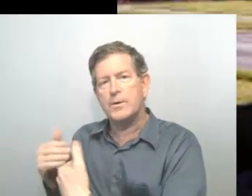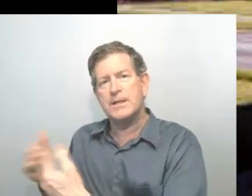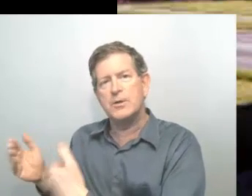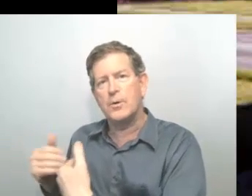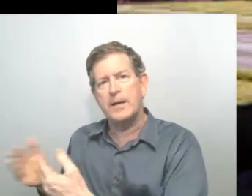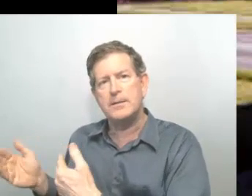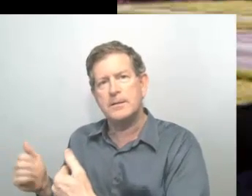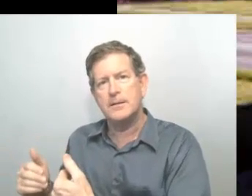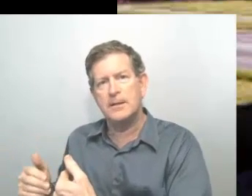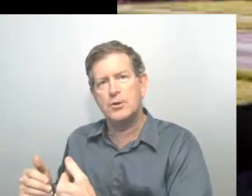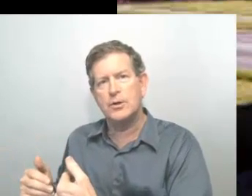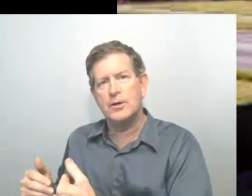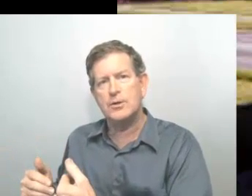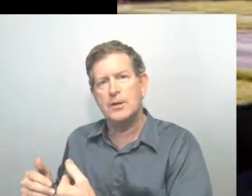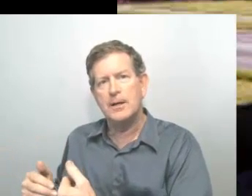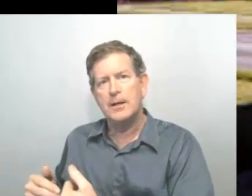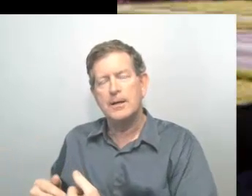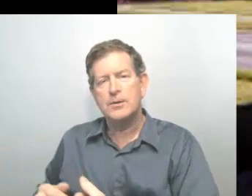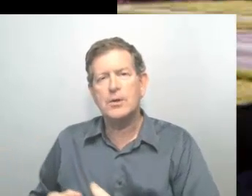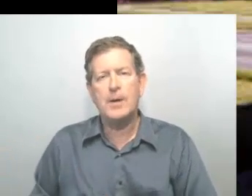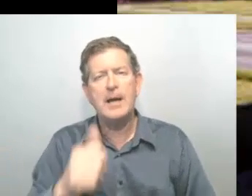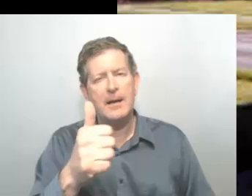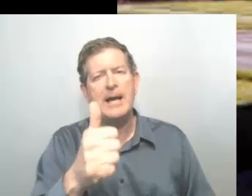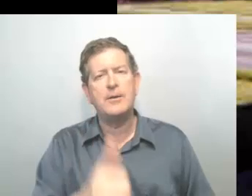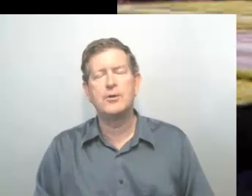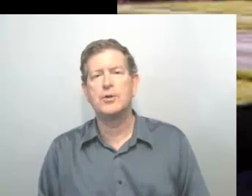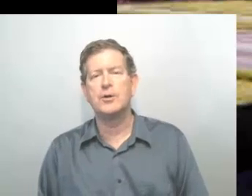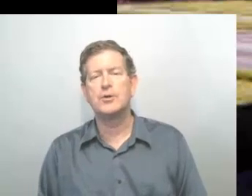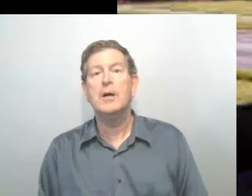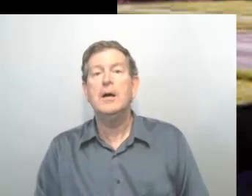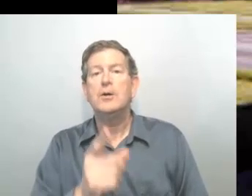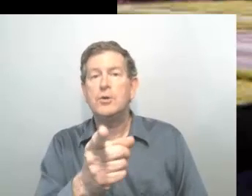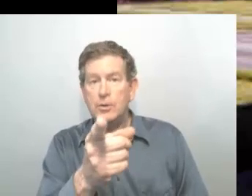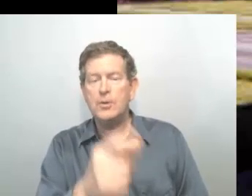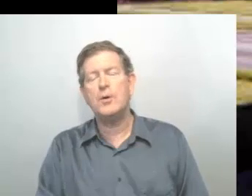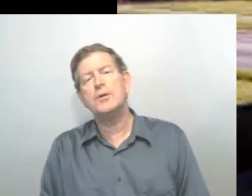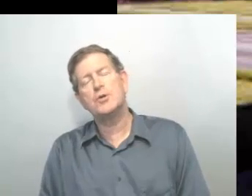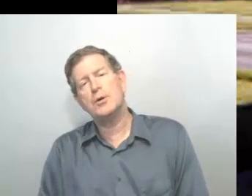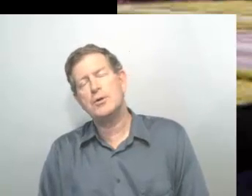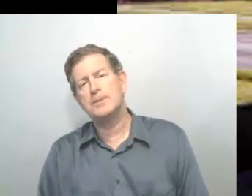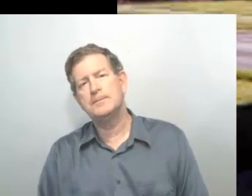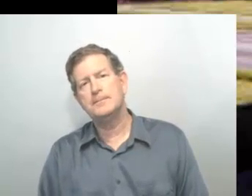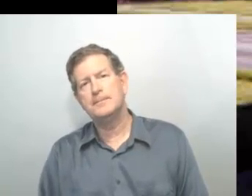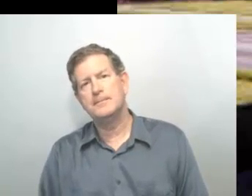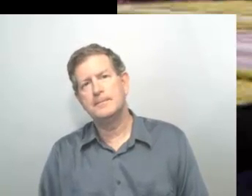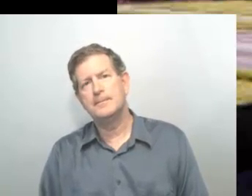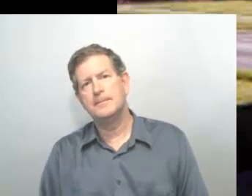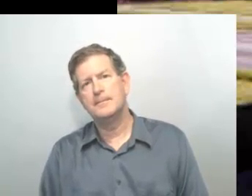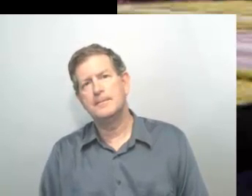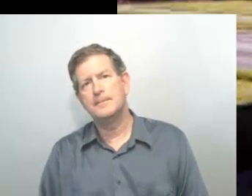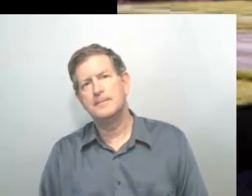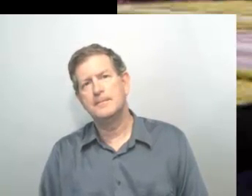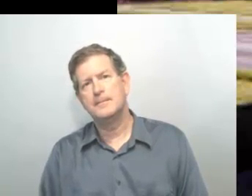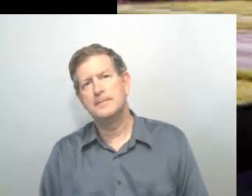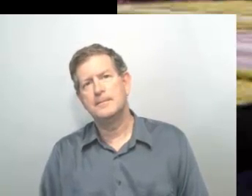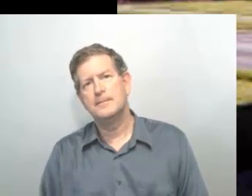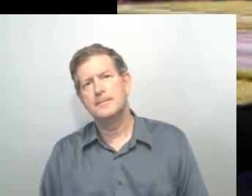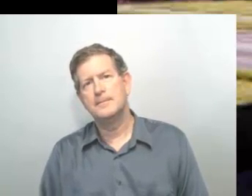my brothers in Christ in the church. So I like the church. Do you go to church?